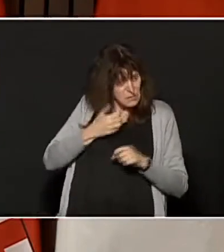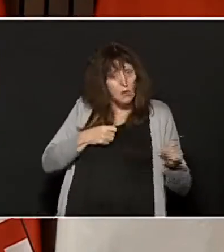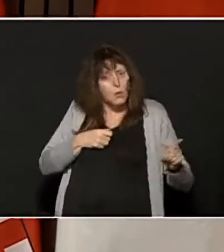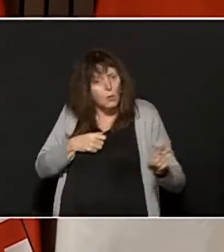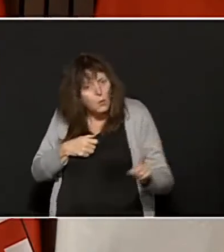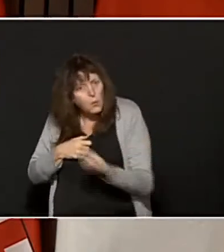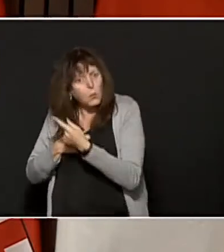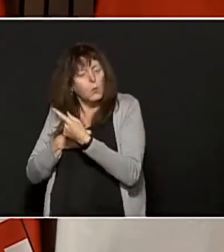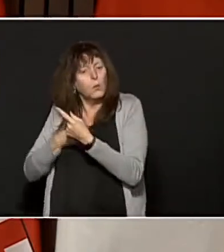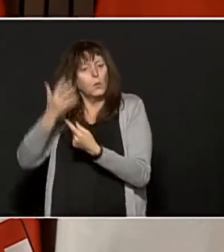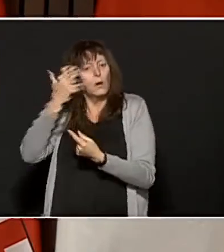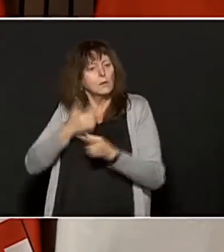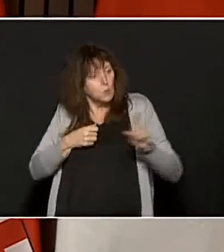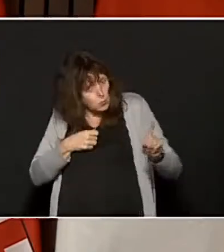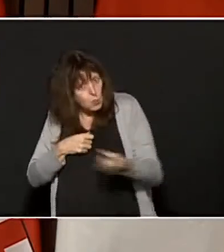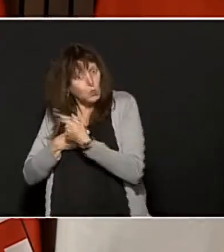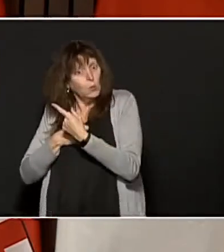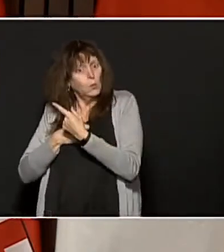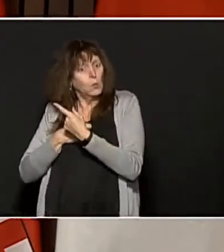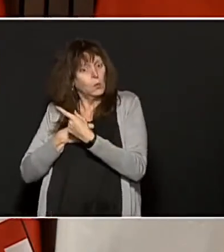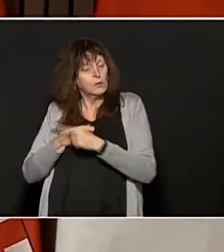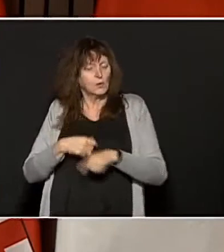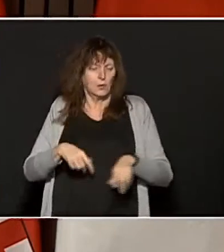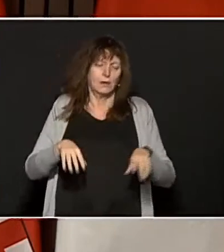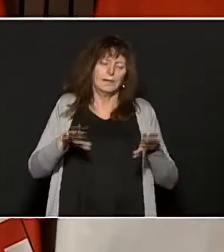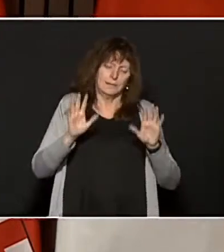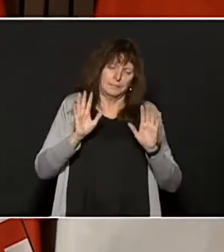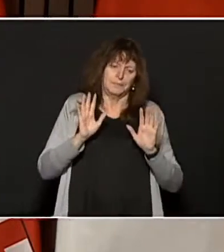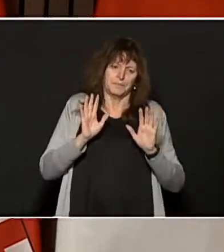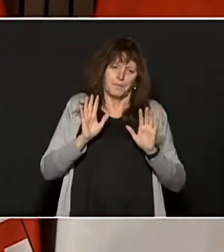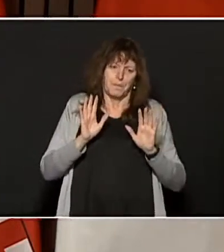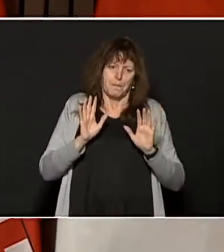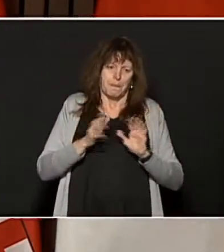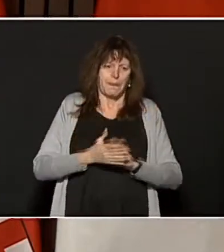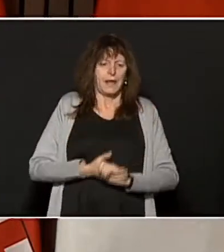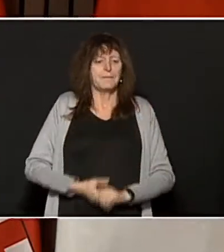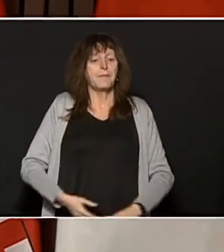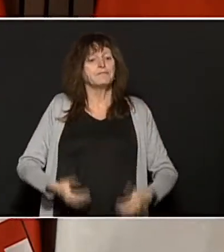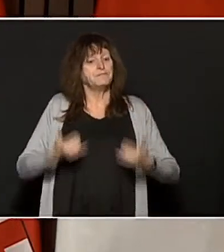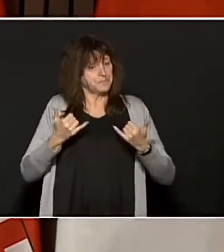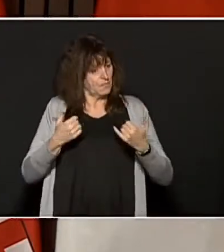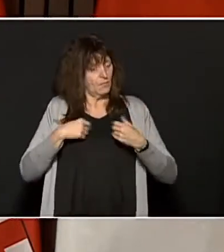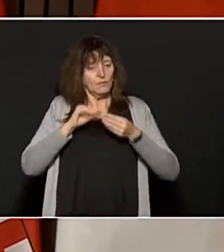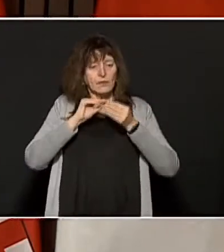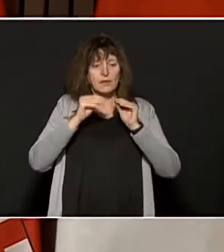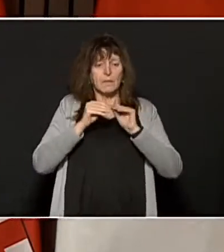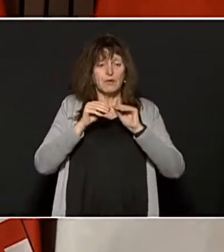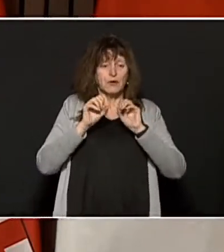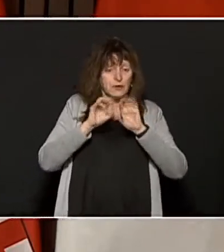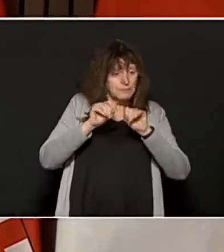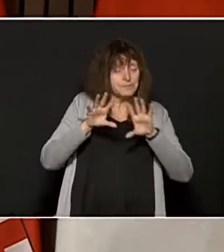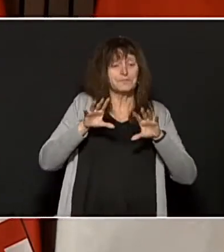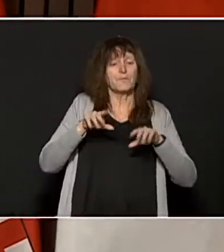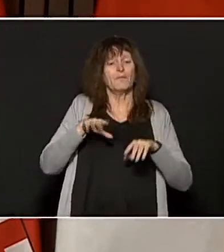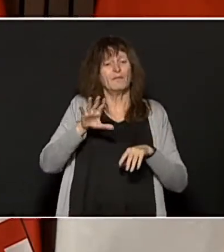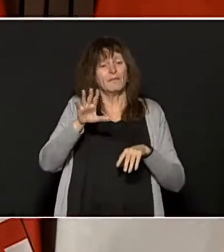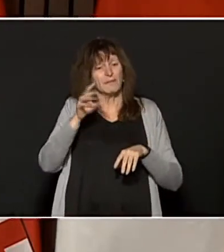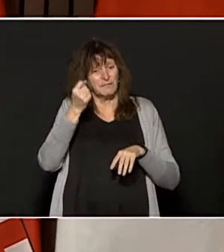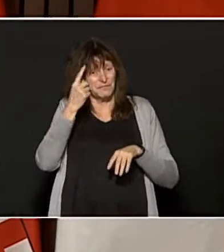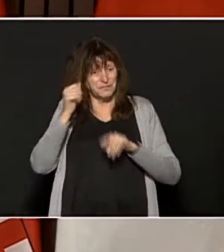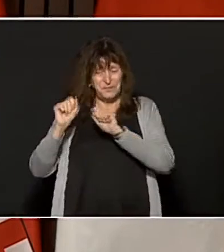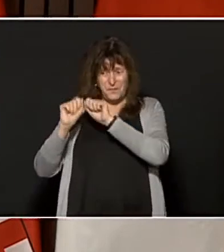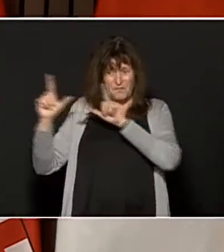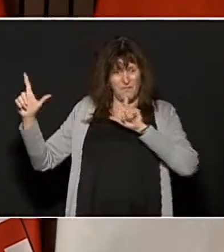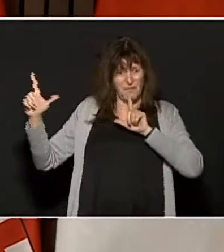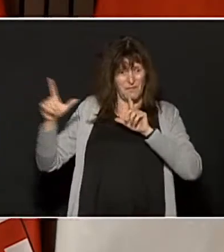that, let's get into the numbers. And my apologies, as we move into the presentation, the sign language translation will